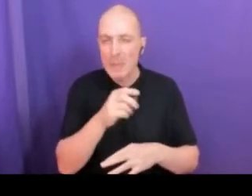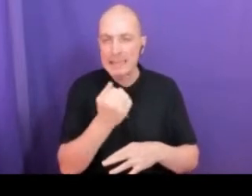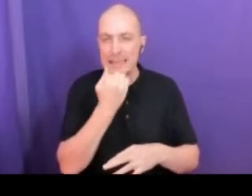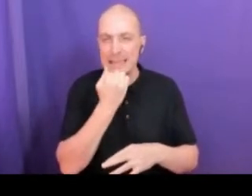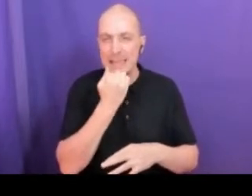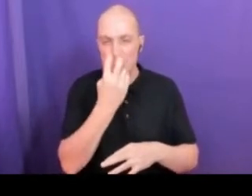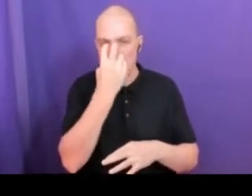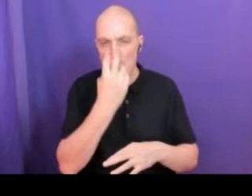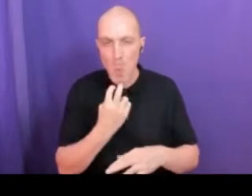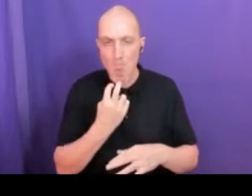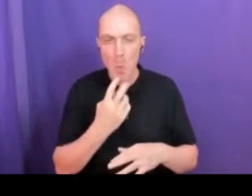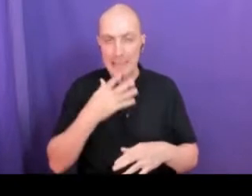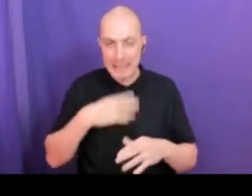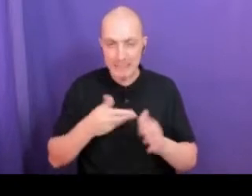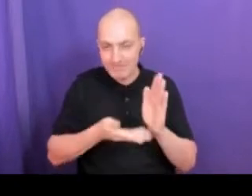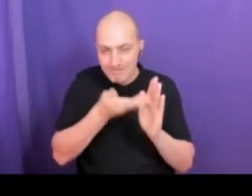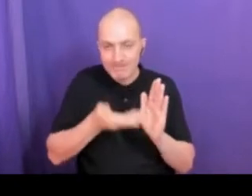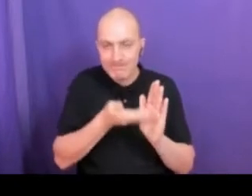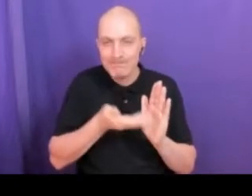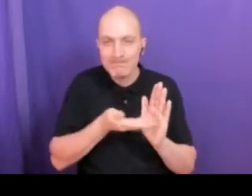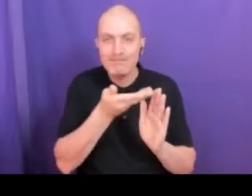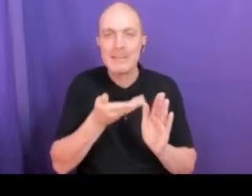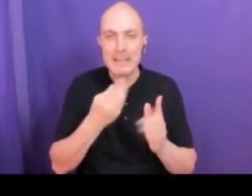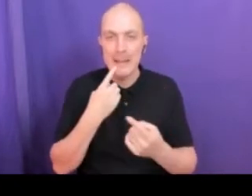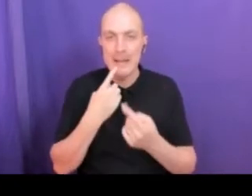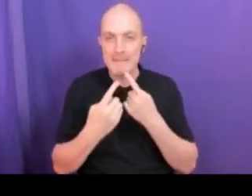information that's publicly available about these clinics.